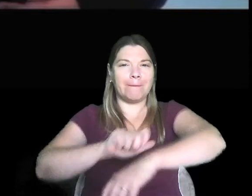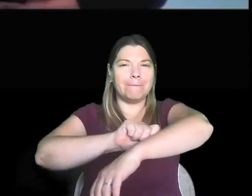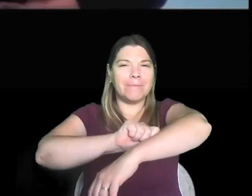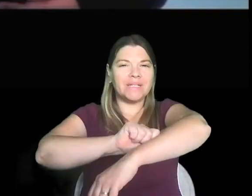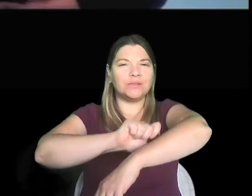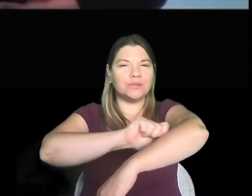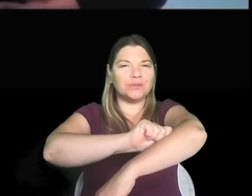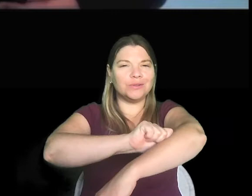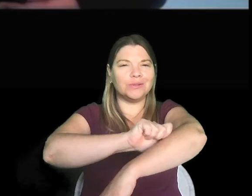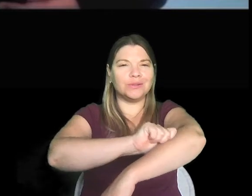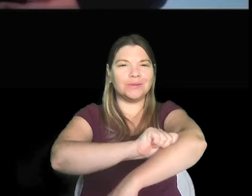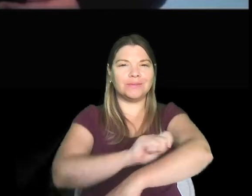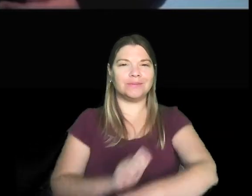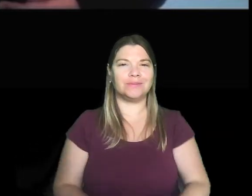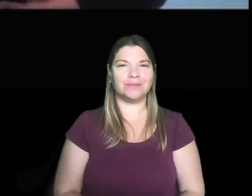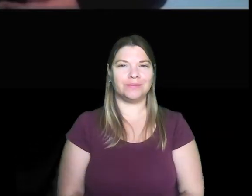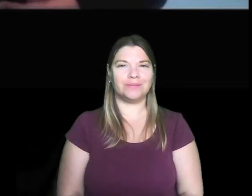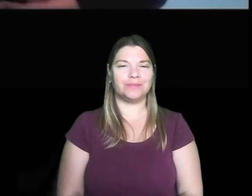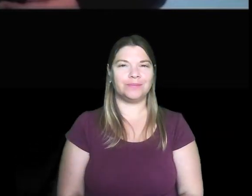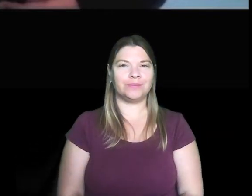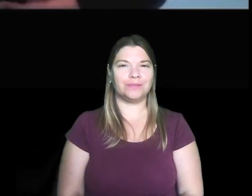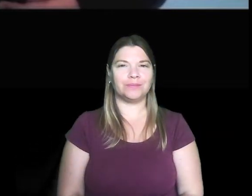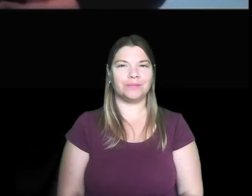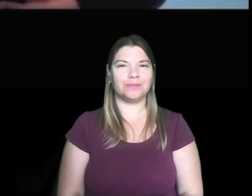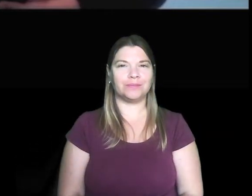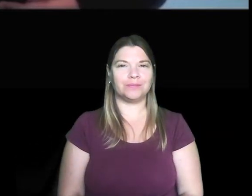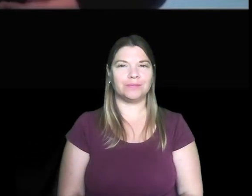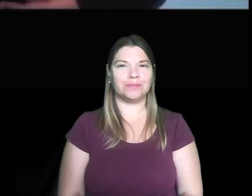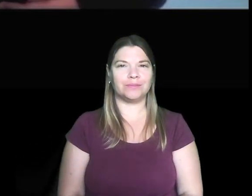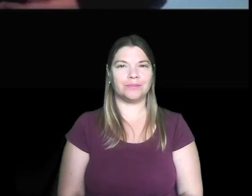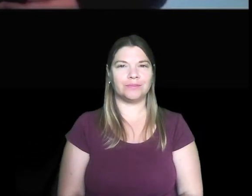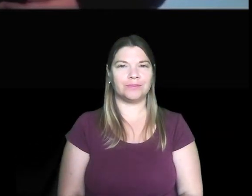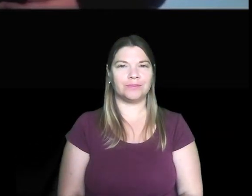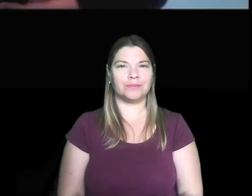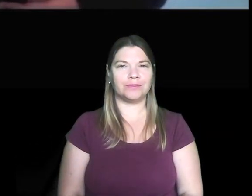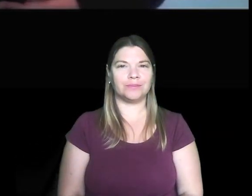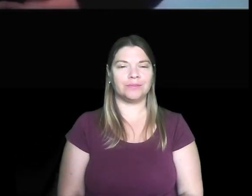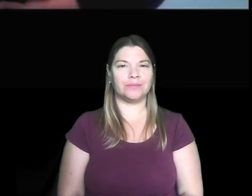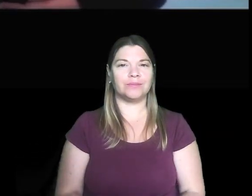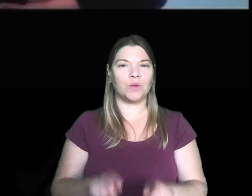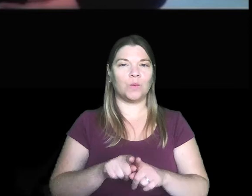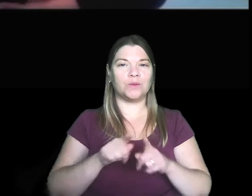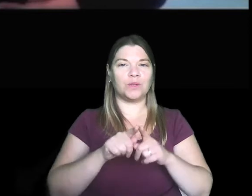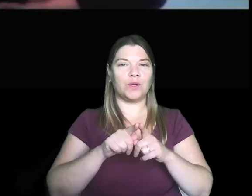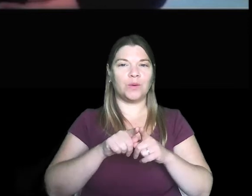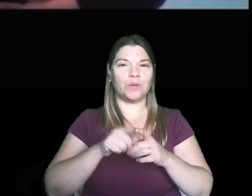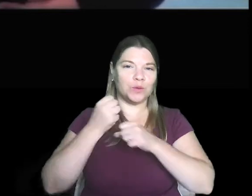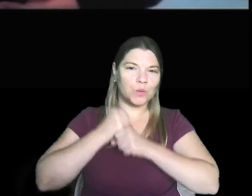Pinching. Using their fingertips, they pinch the air around them in time to the music. And sweeping.